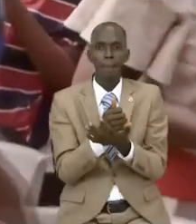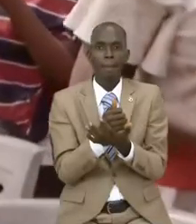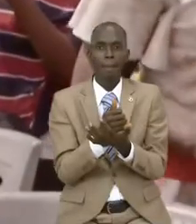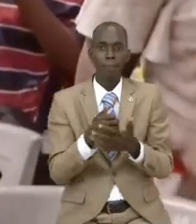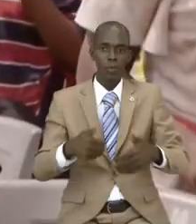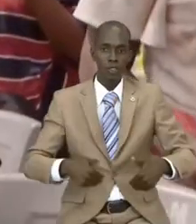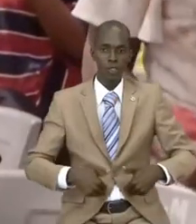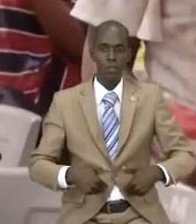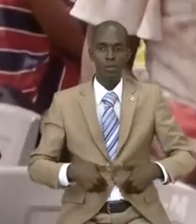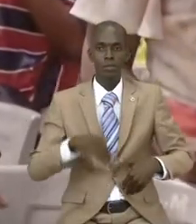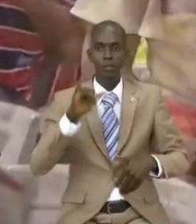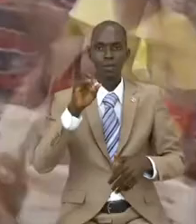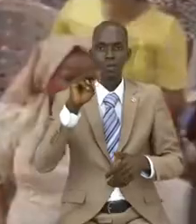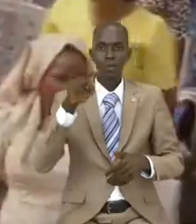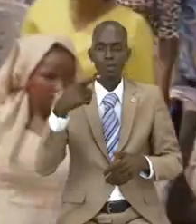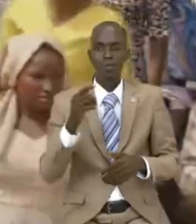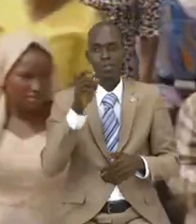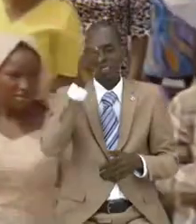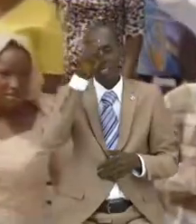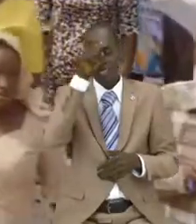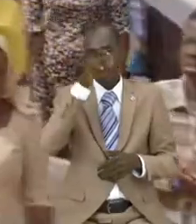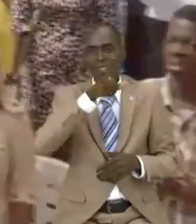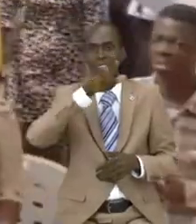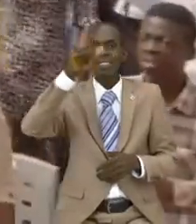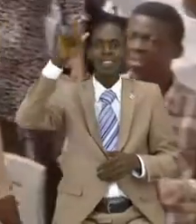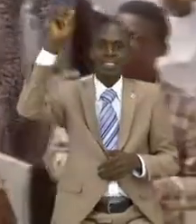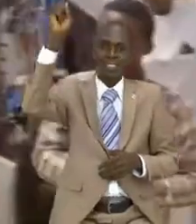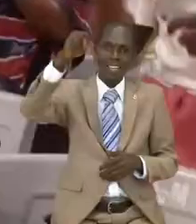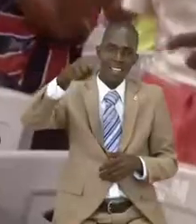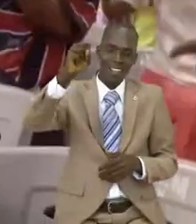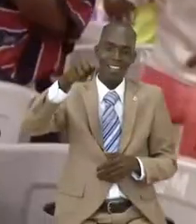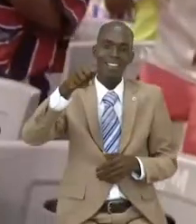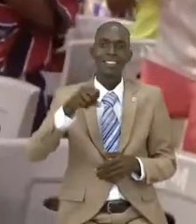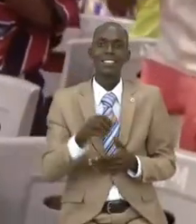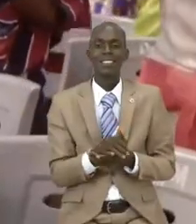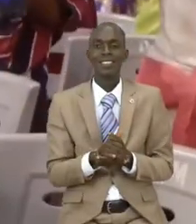young eagles soaring.